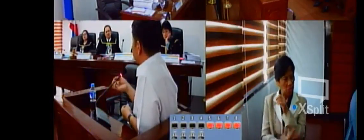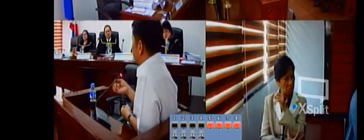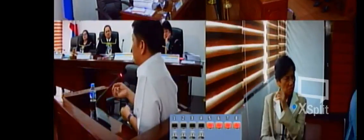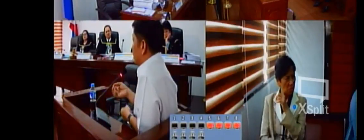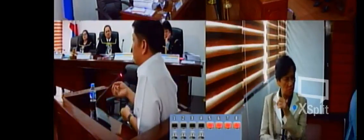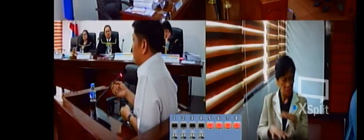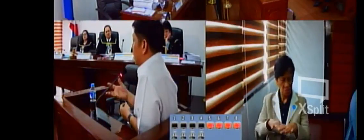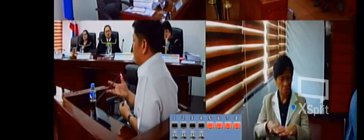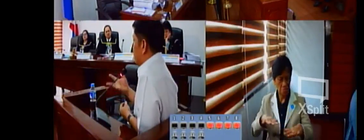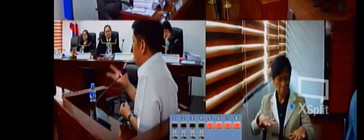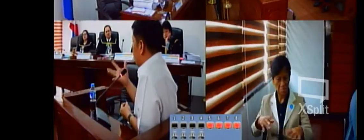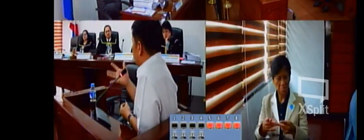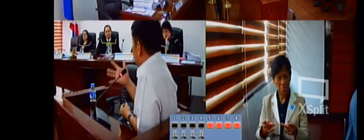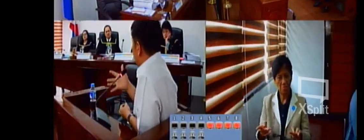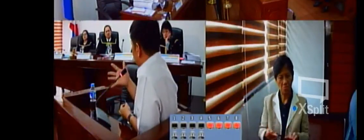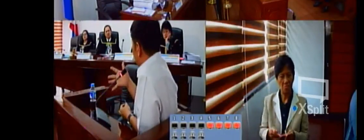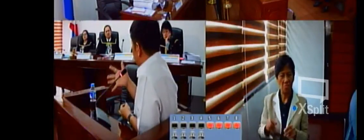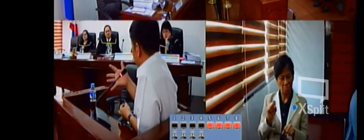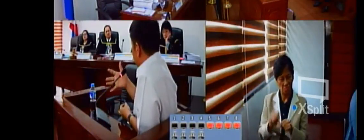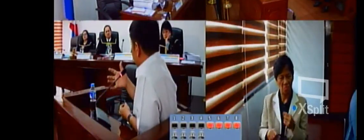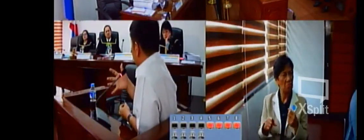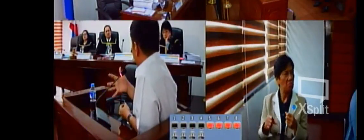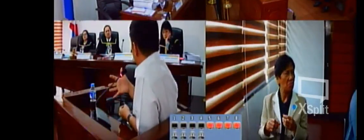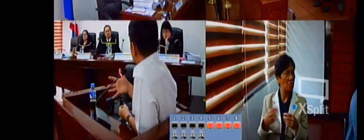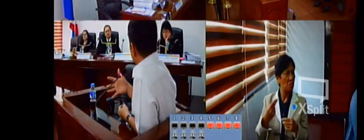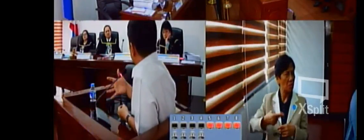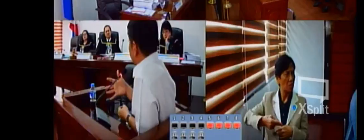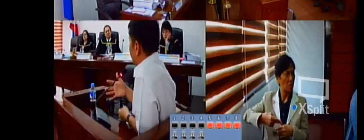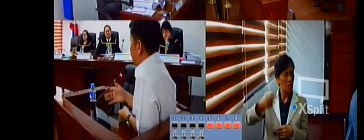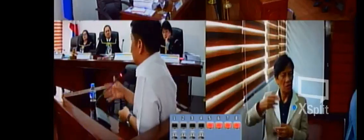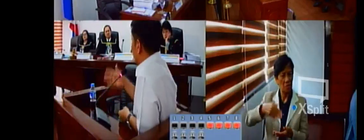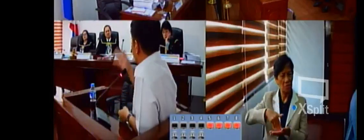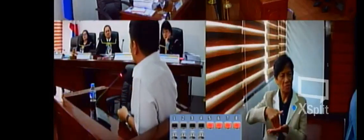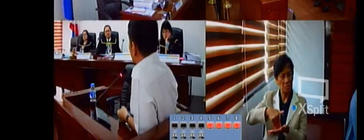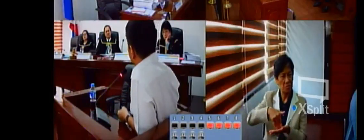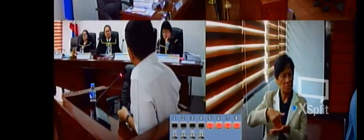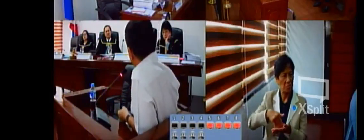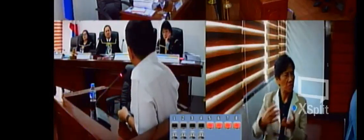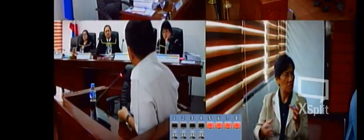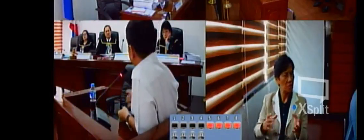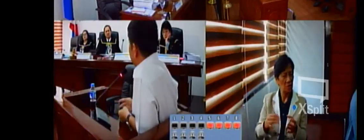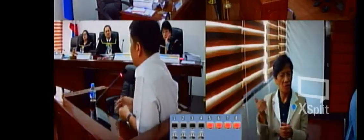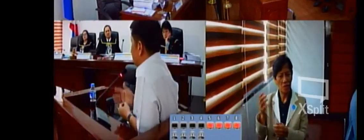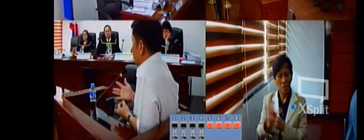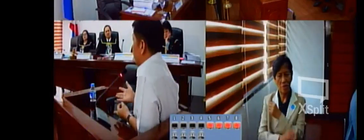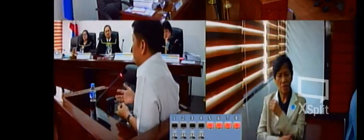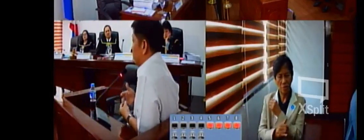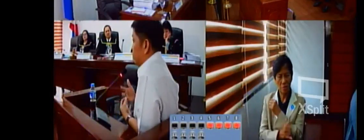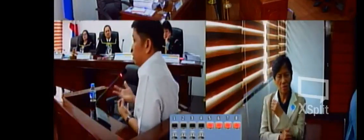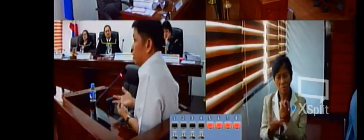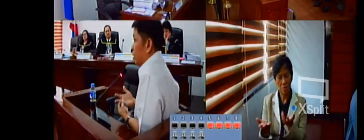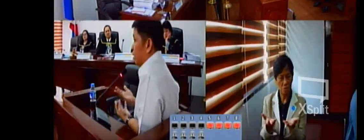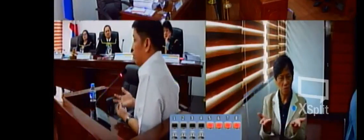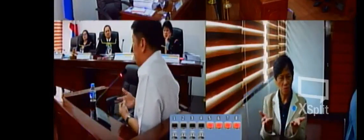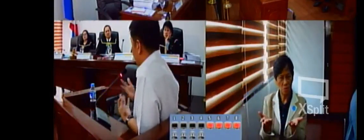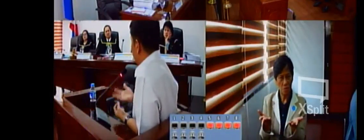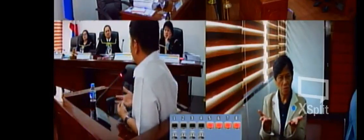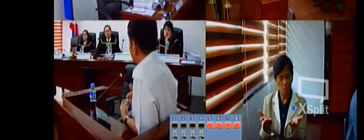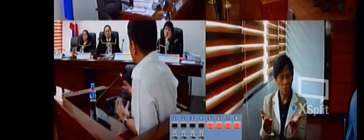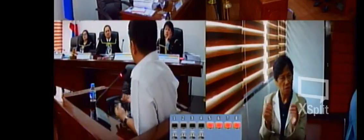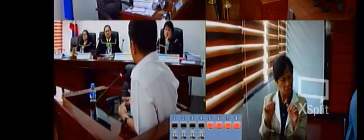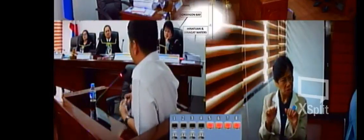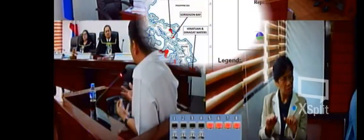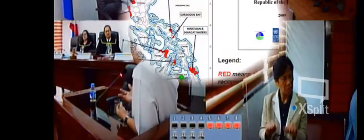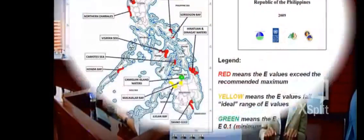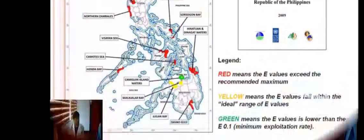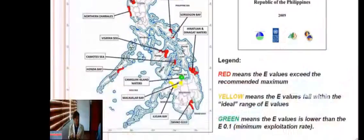areas, so that talagang medyo mataas yung kanilang vulnerability as compared to other countries where makakabili po sila